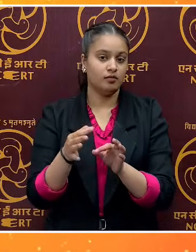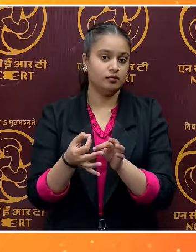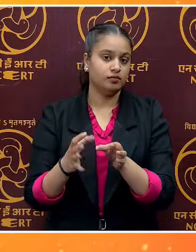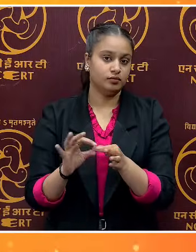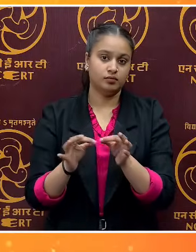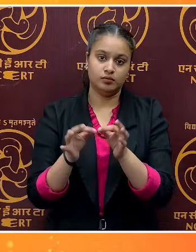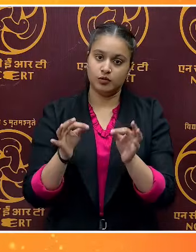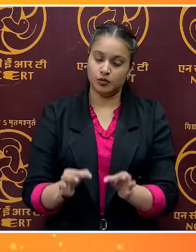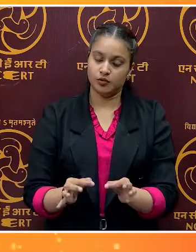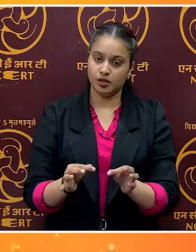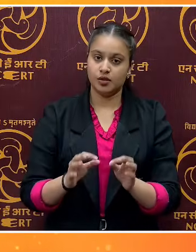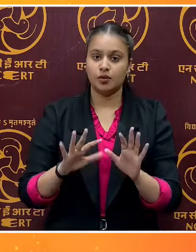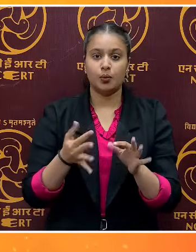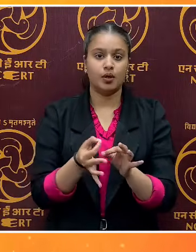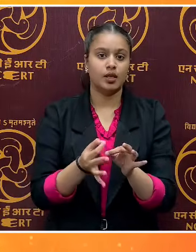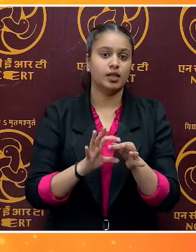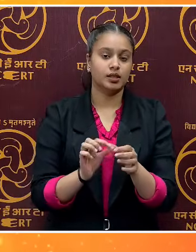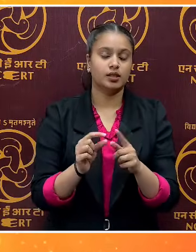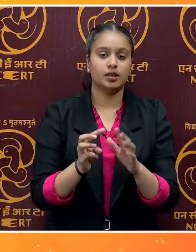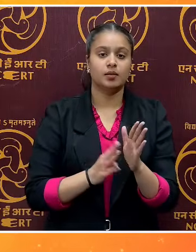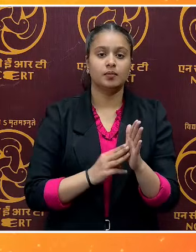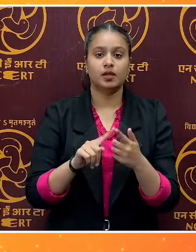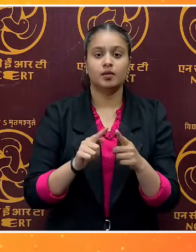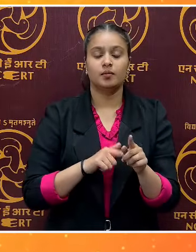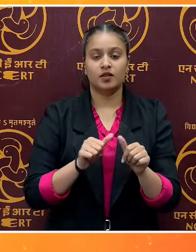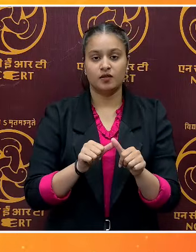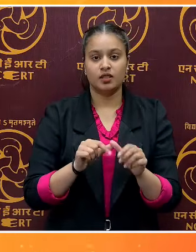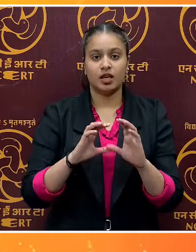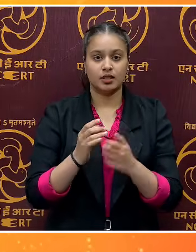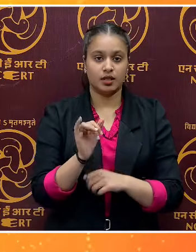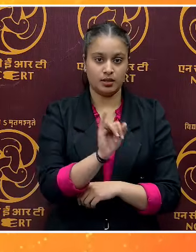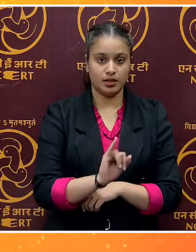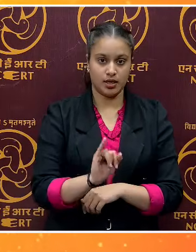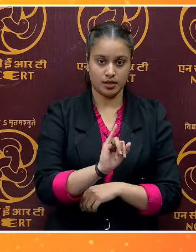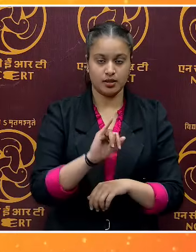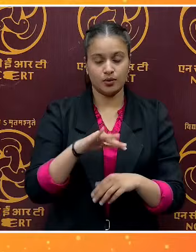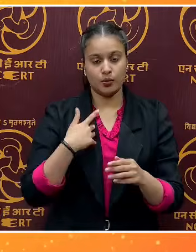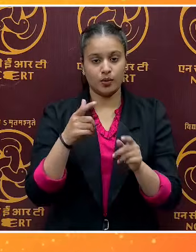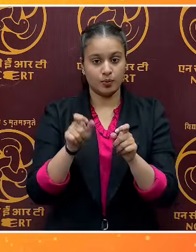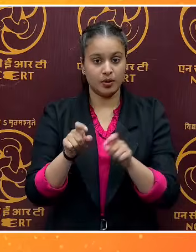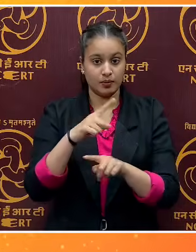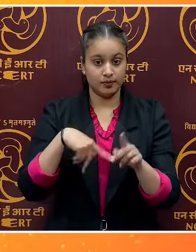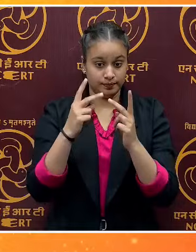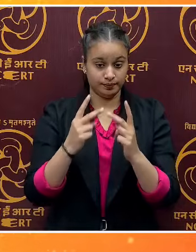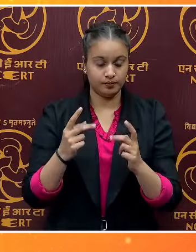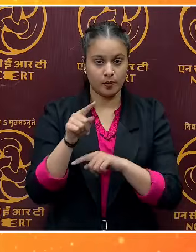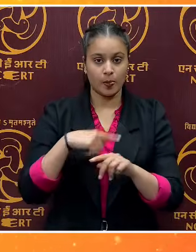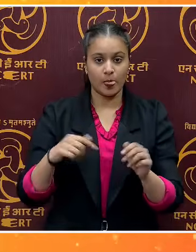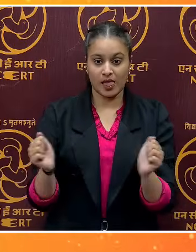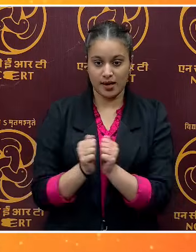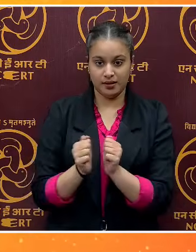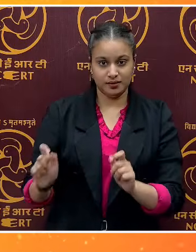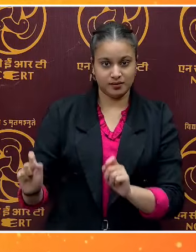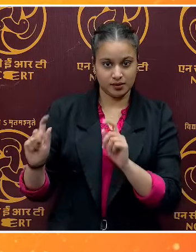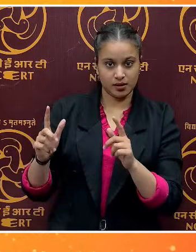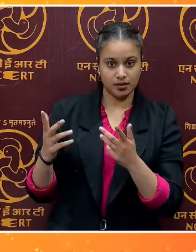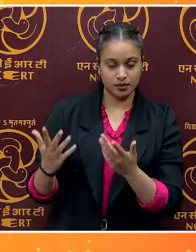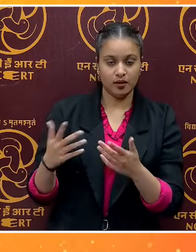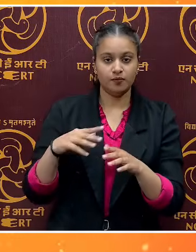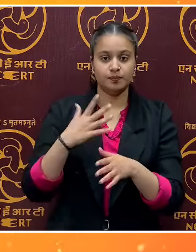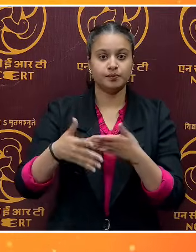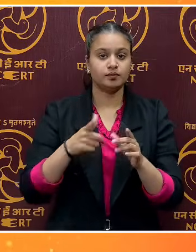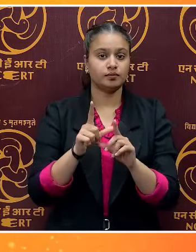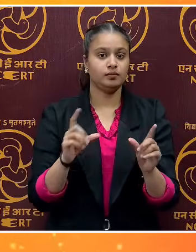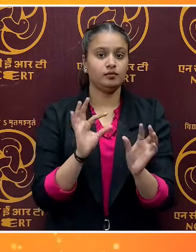NCERT official and NCERT PME Vidya class number 6. And dear viewers, as you can see, I am accompanied by our sign language